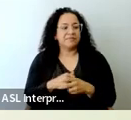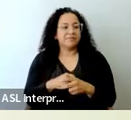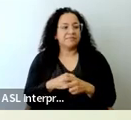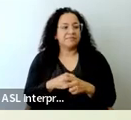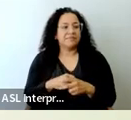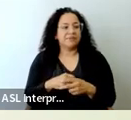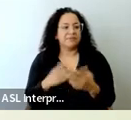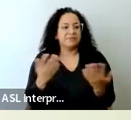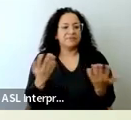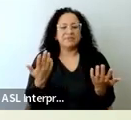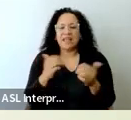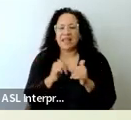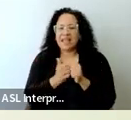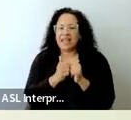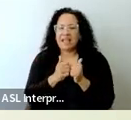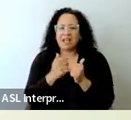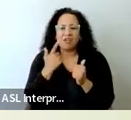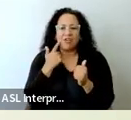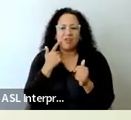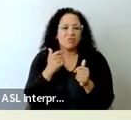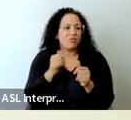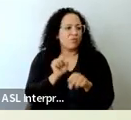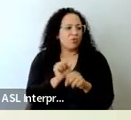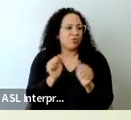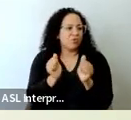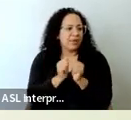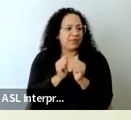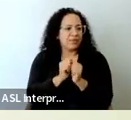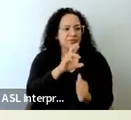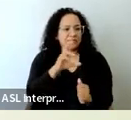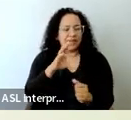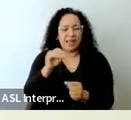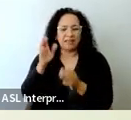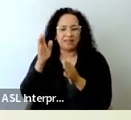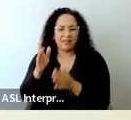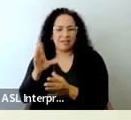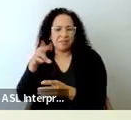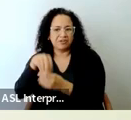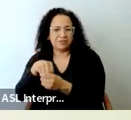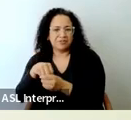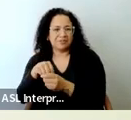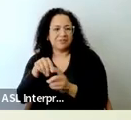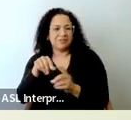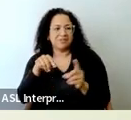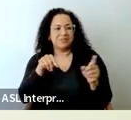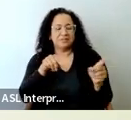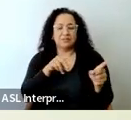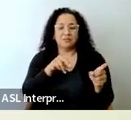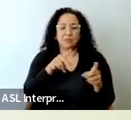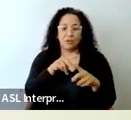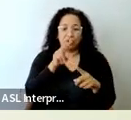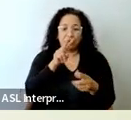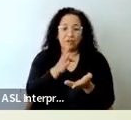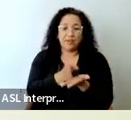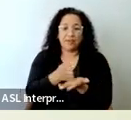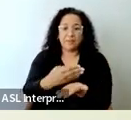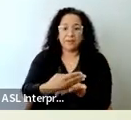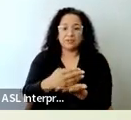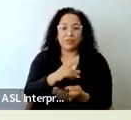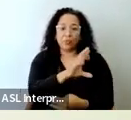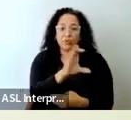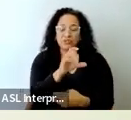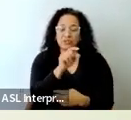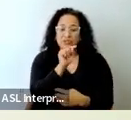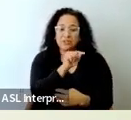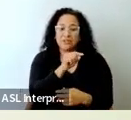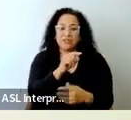So how it looks when we're working together, the regional center and the participant, is, you know, the regional, when we're looking at the budget, the regional